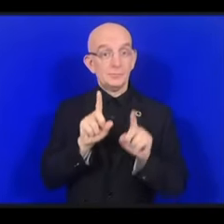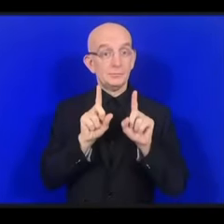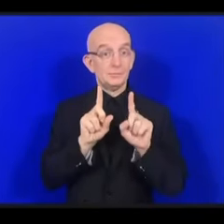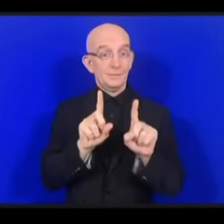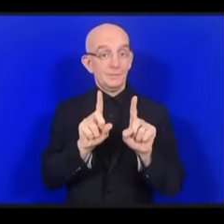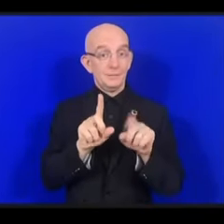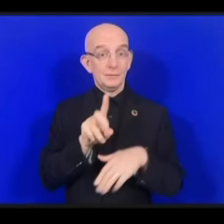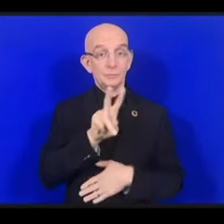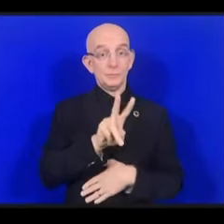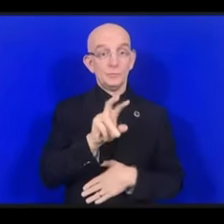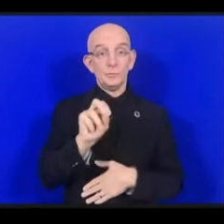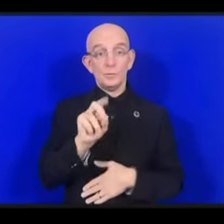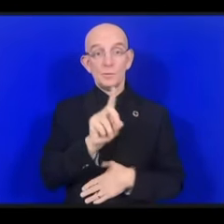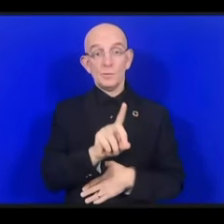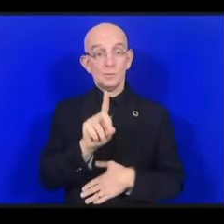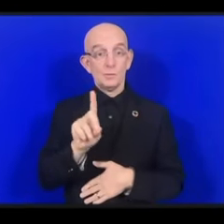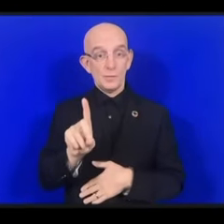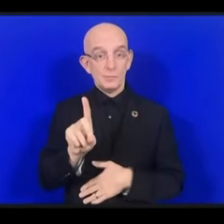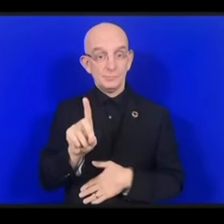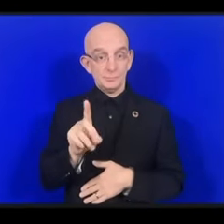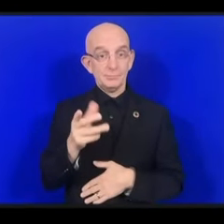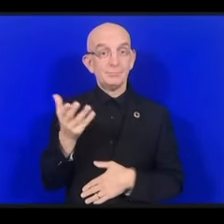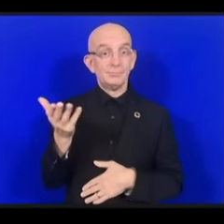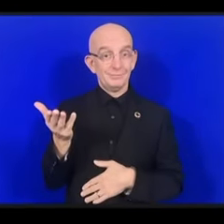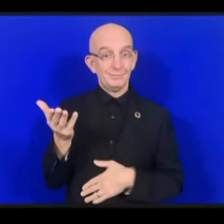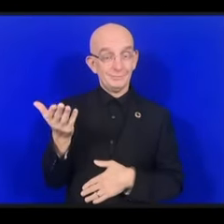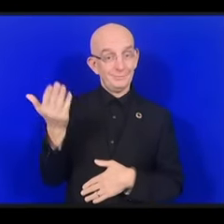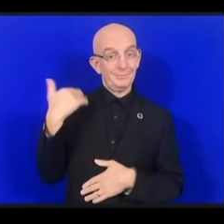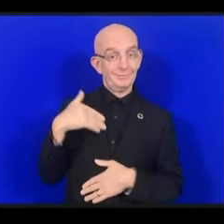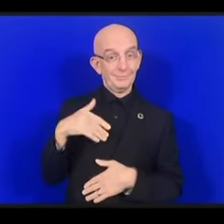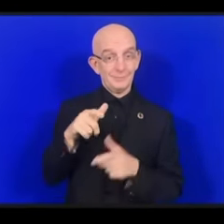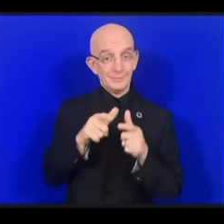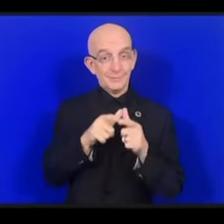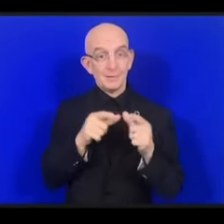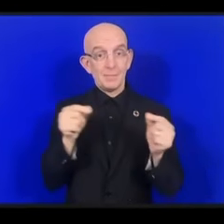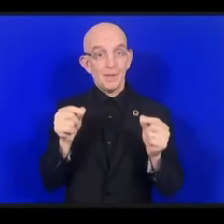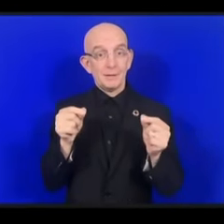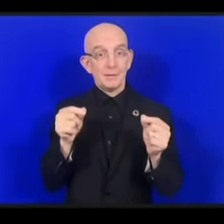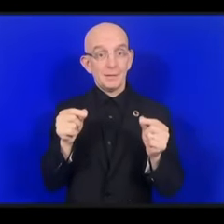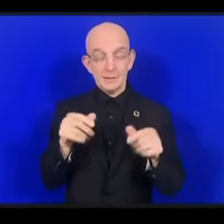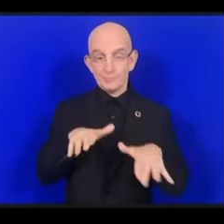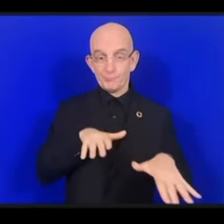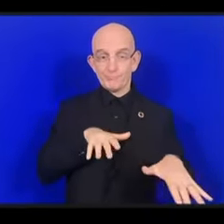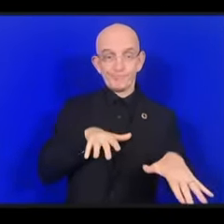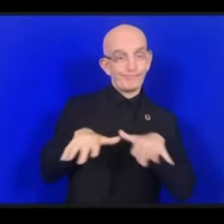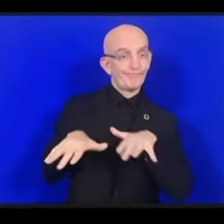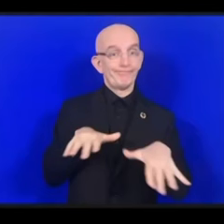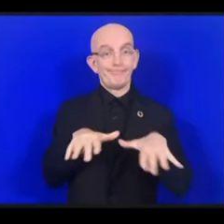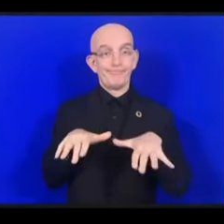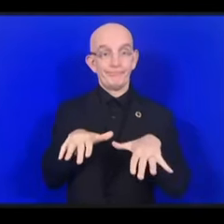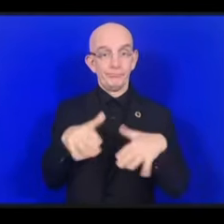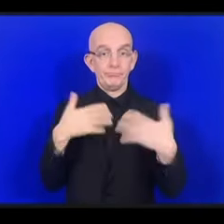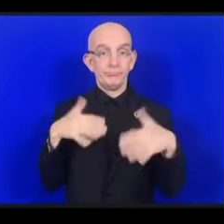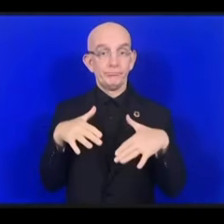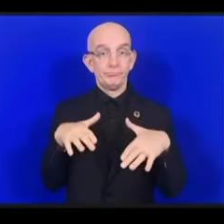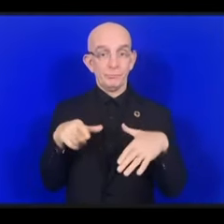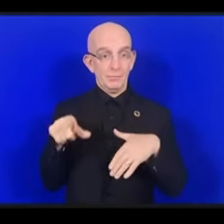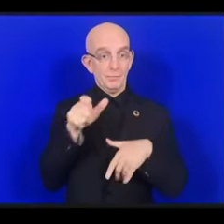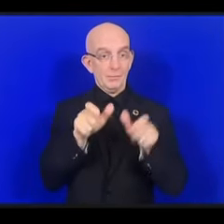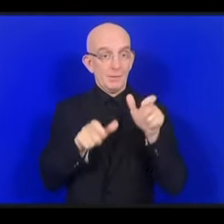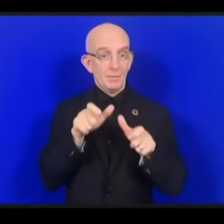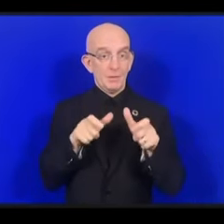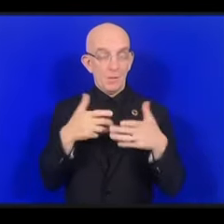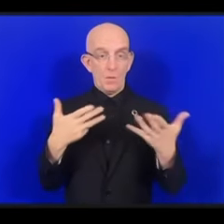occurred. The earthquake, ensued by tsunami and a nuclear power plant accident, was truly